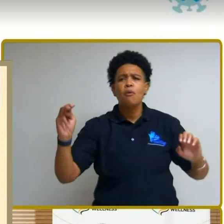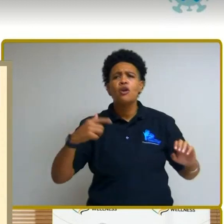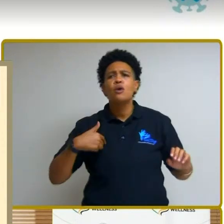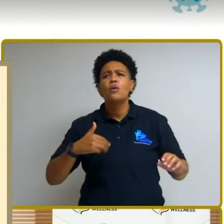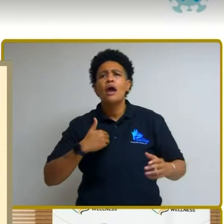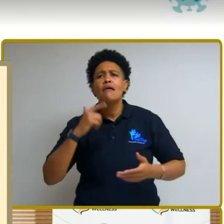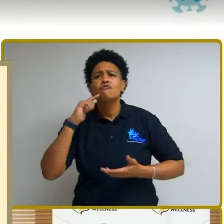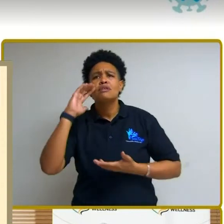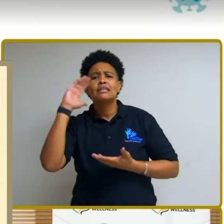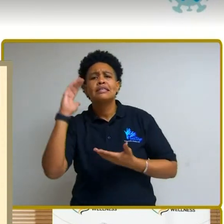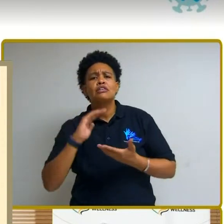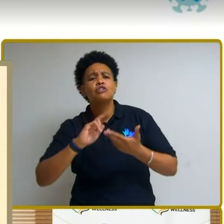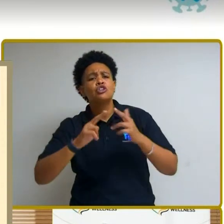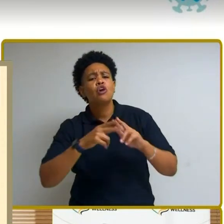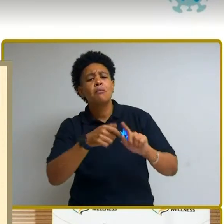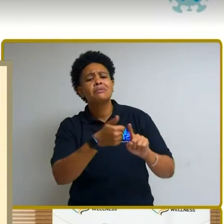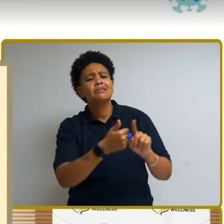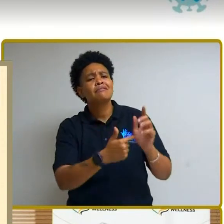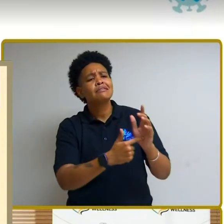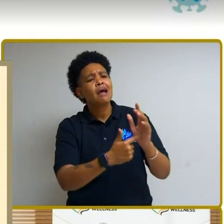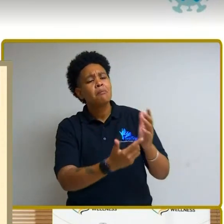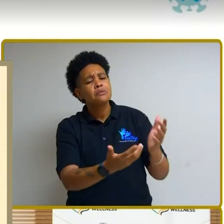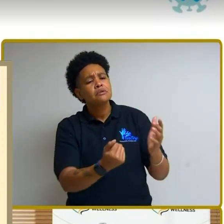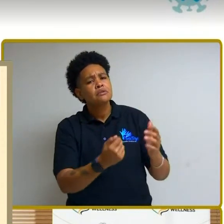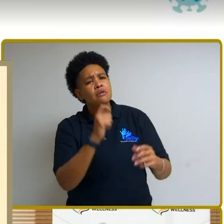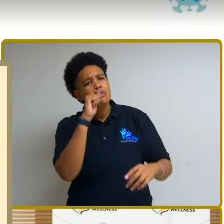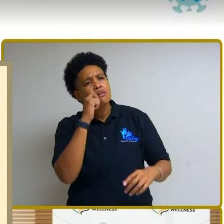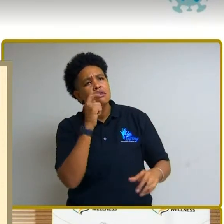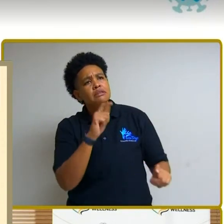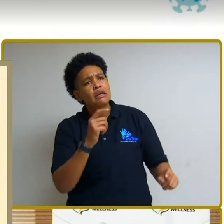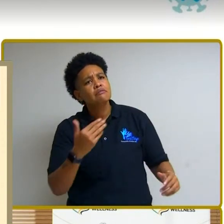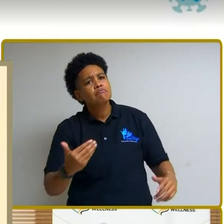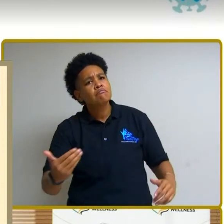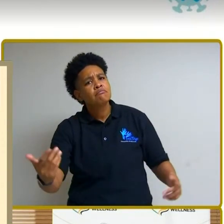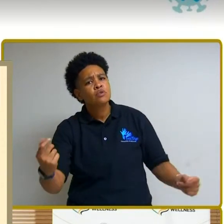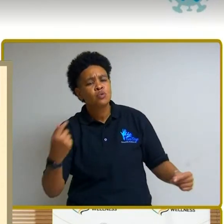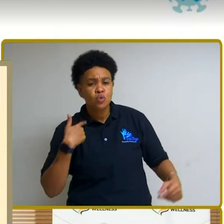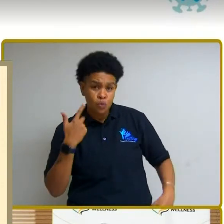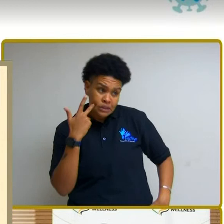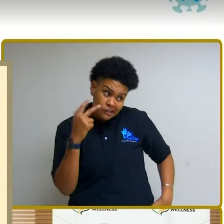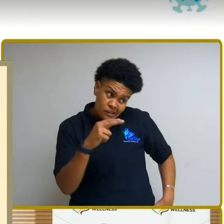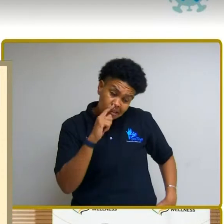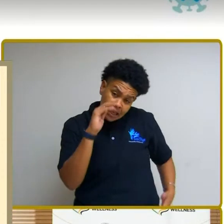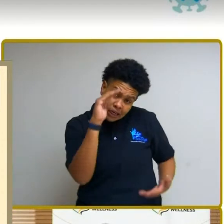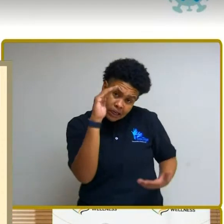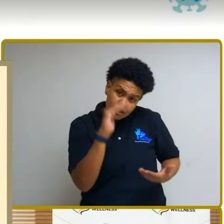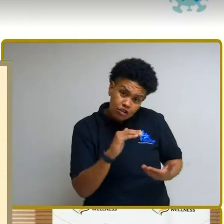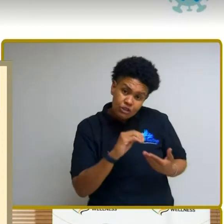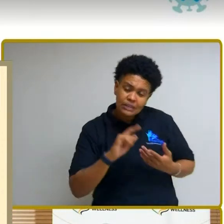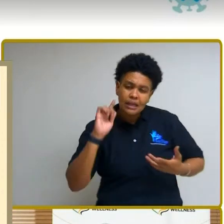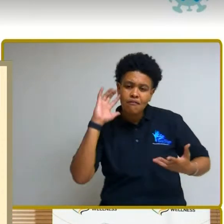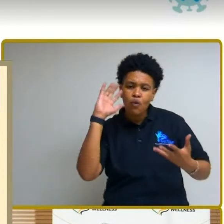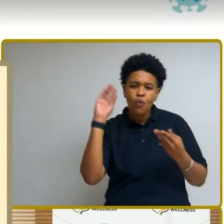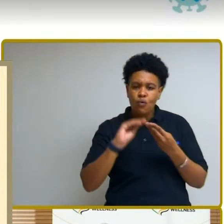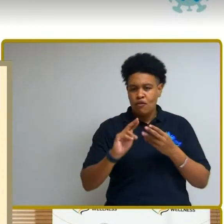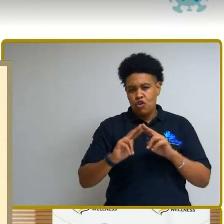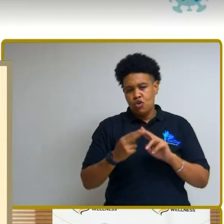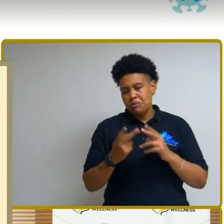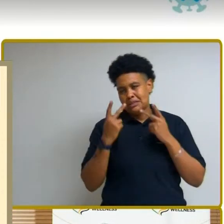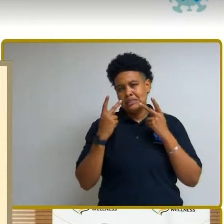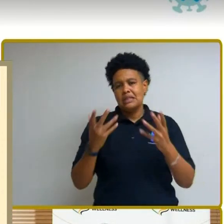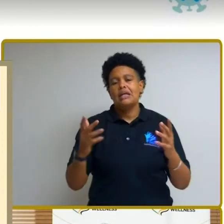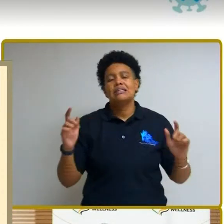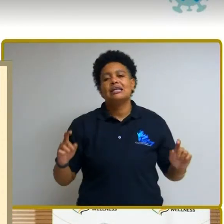have a decrease in the number of samples that were taken, and so we would see a decrease in the overall numbers